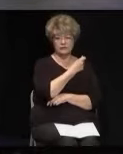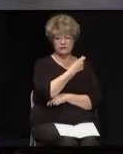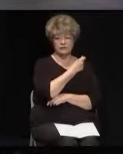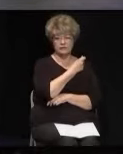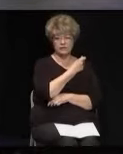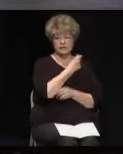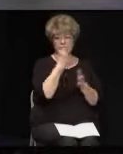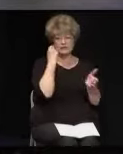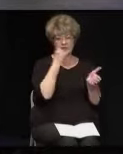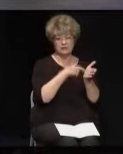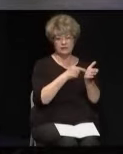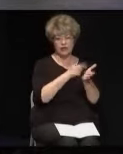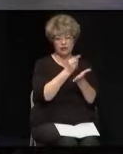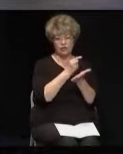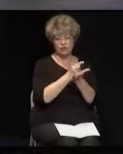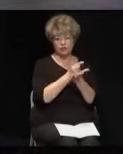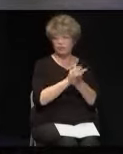graduation.